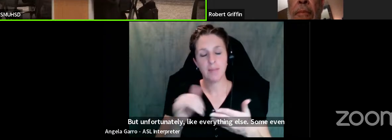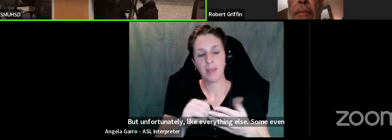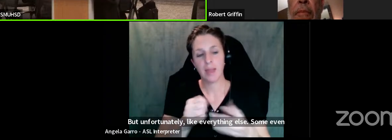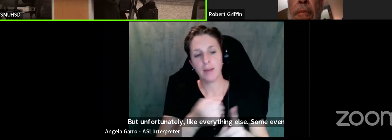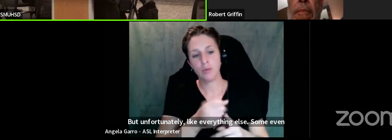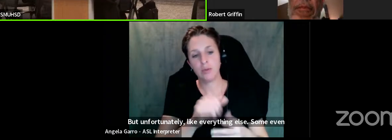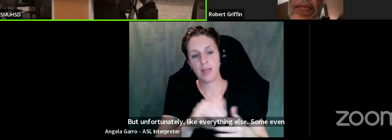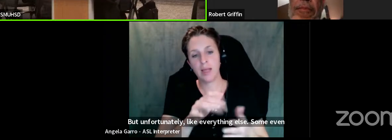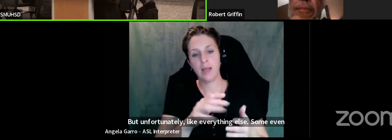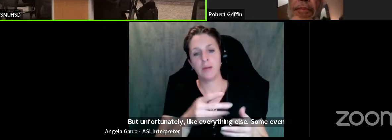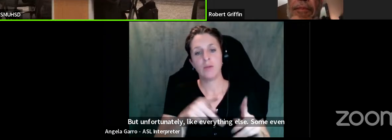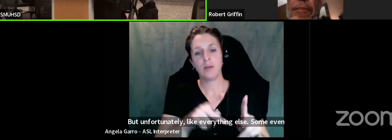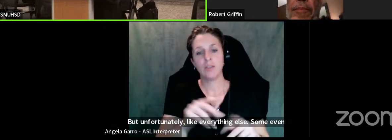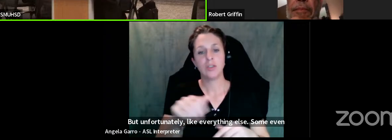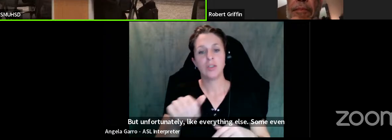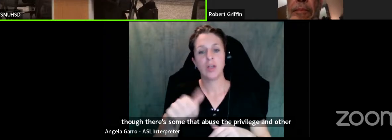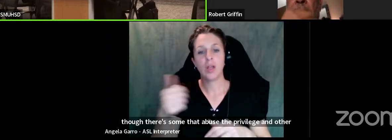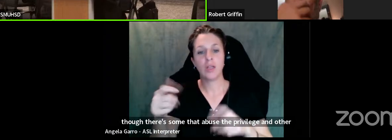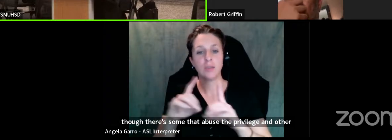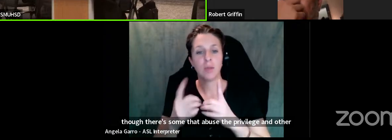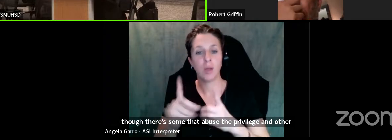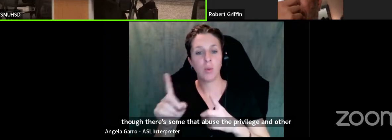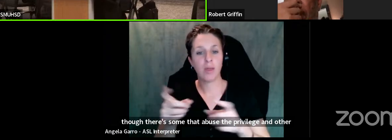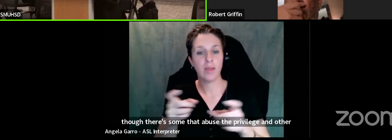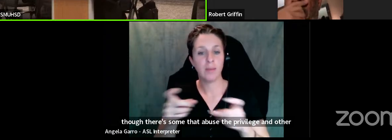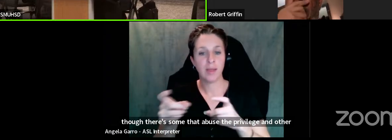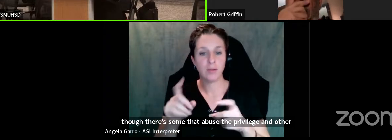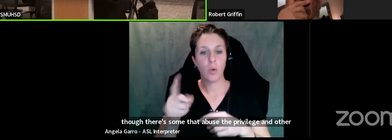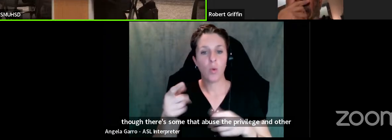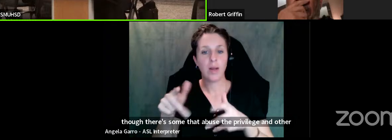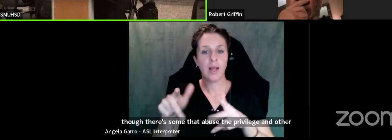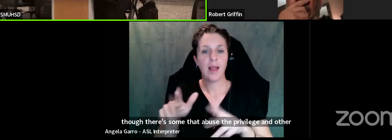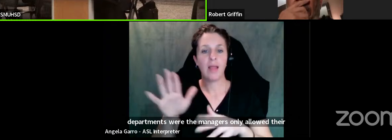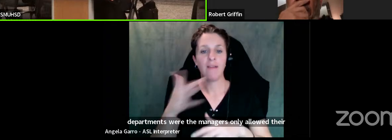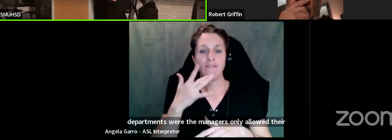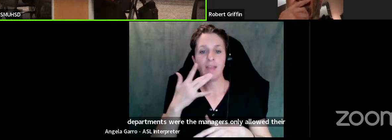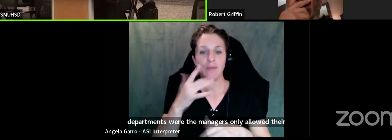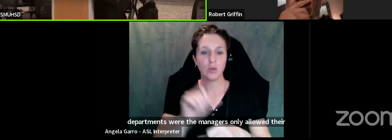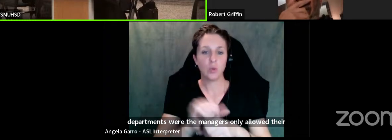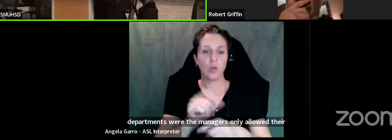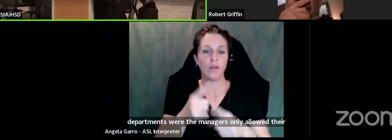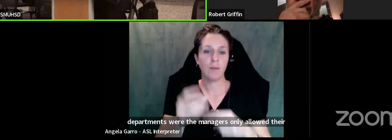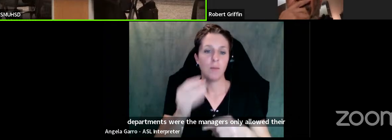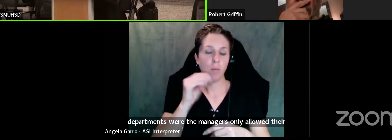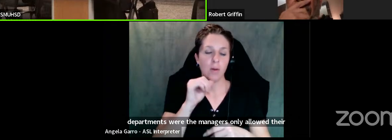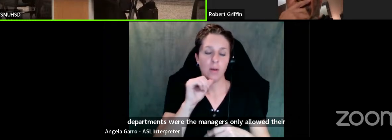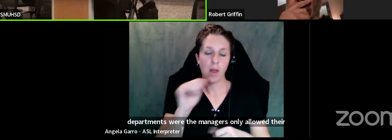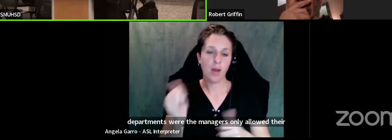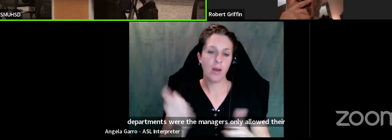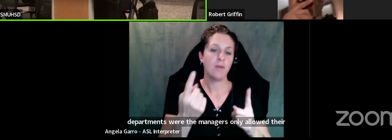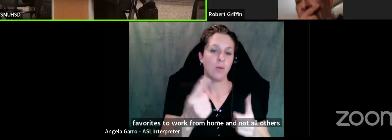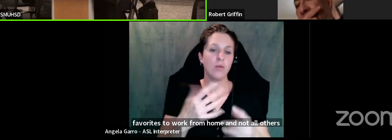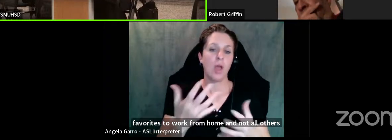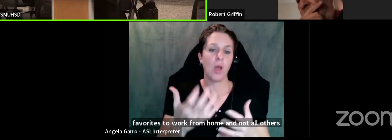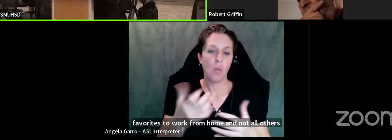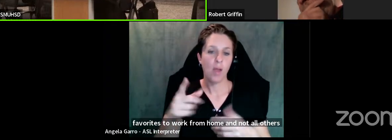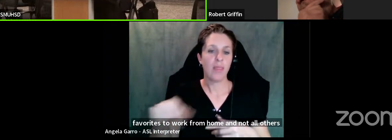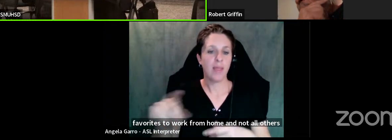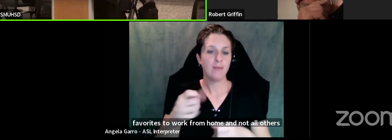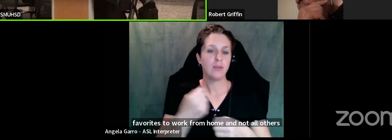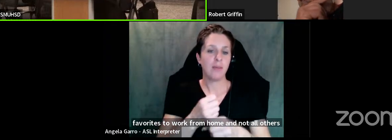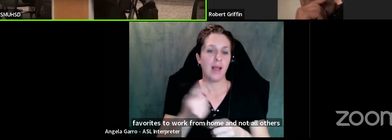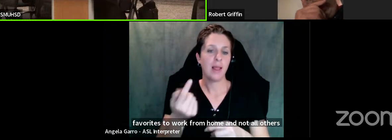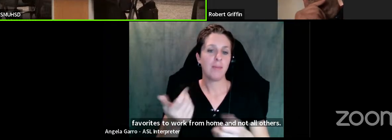there are other departments where the managers only allow their favorites to work from home and not all others. So I'd like them to make a little extra